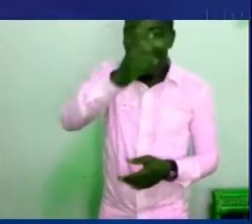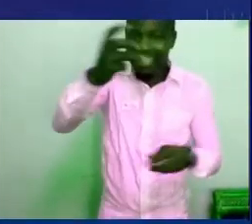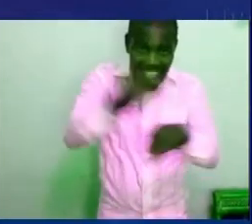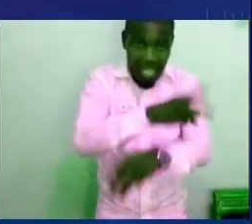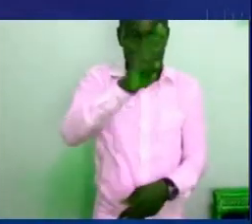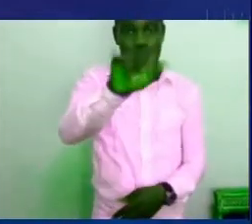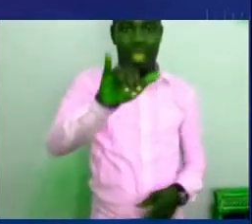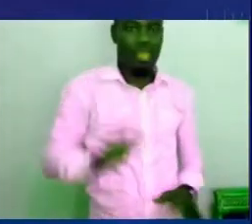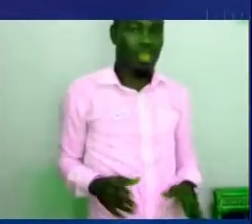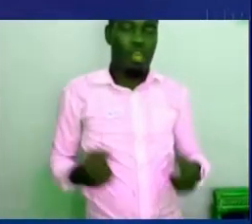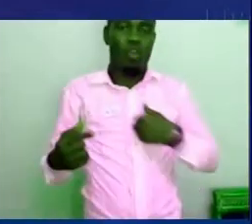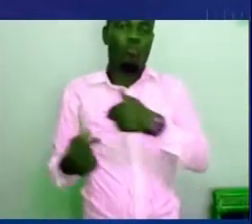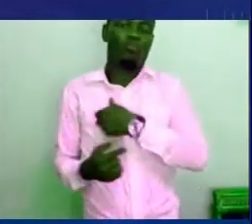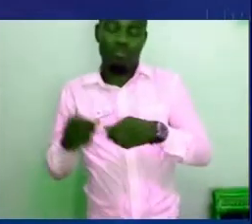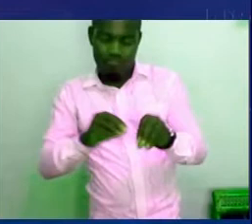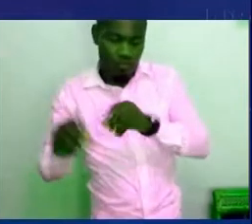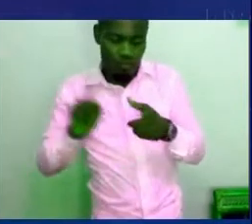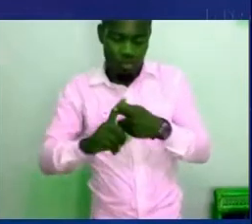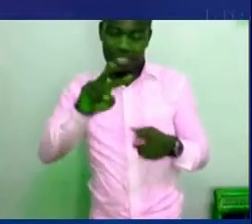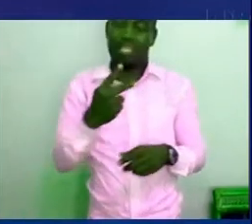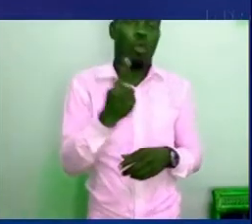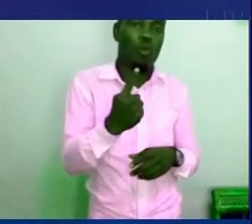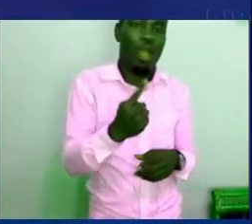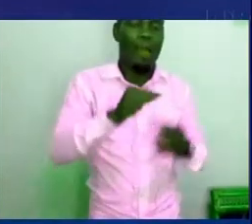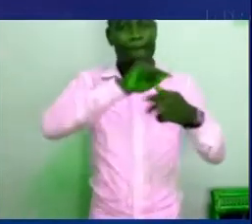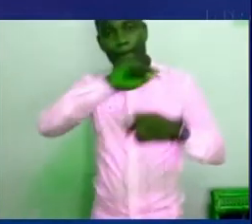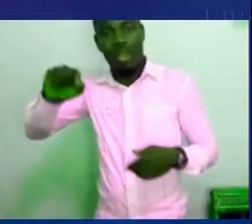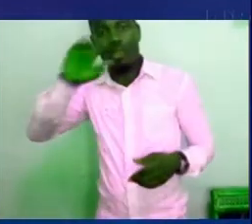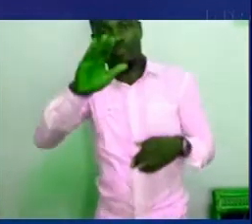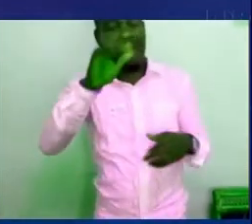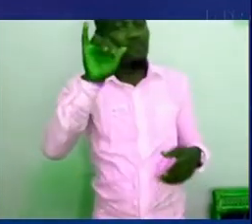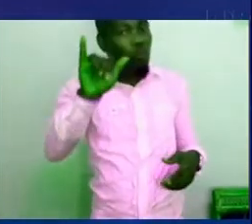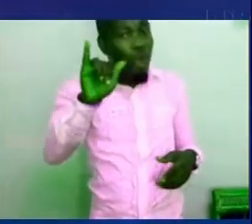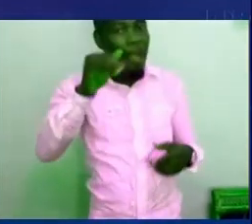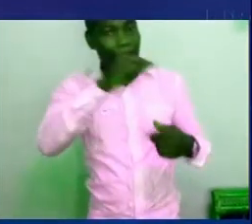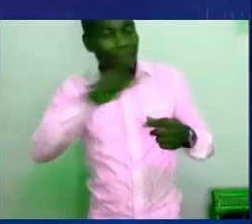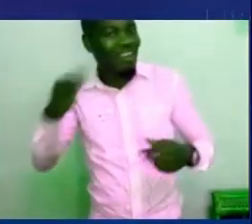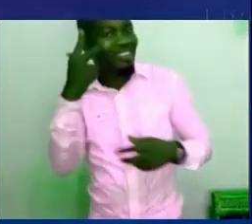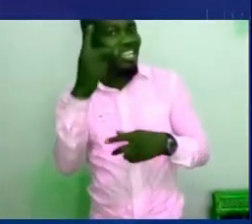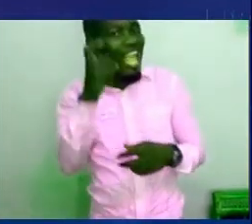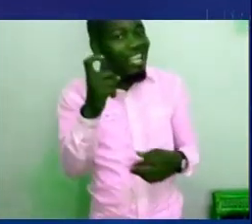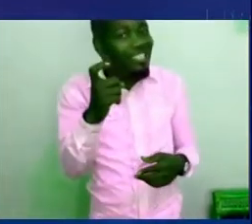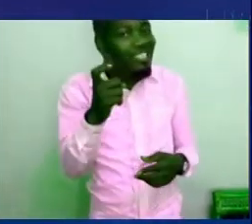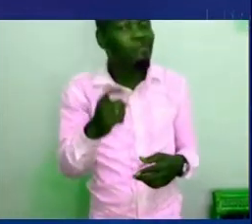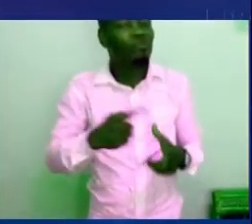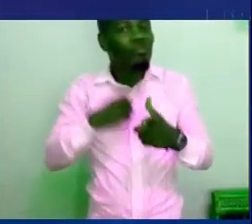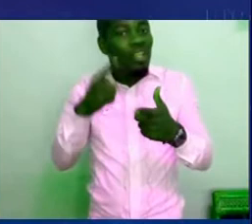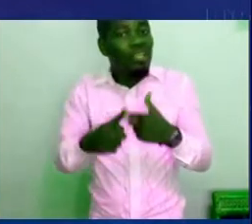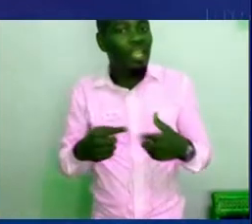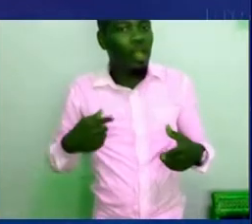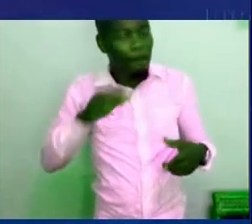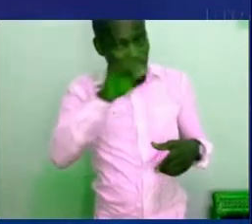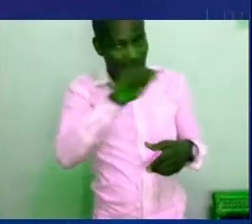This is x and x times 2y. Then we move to this second one, minus 5y